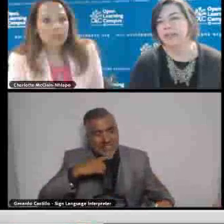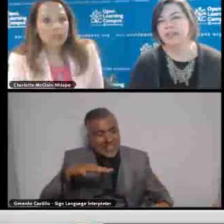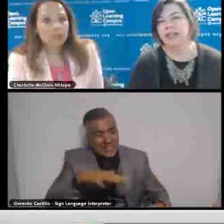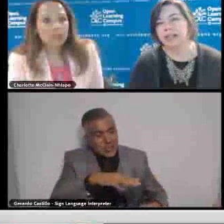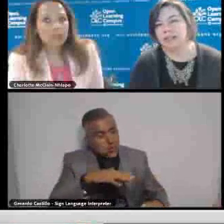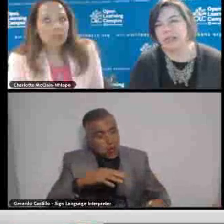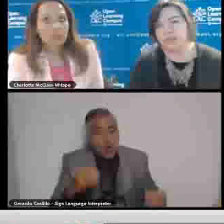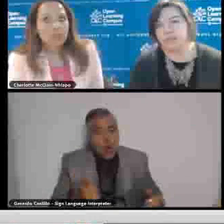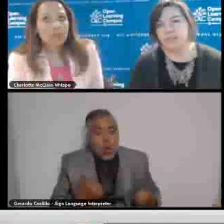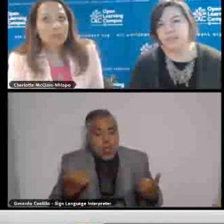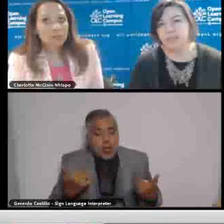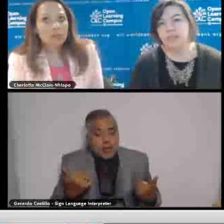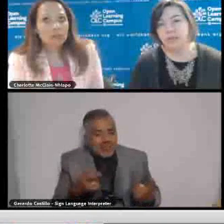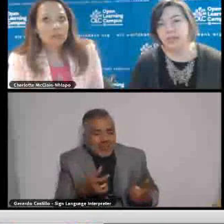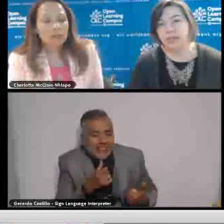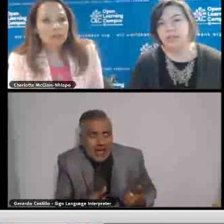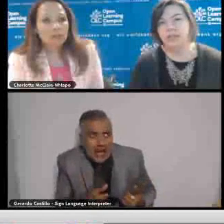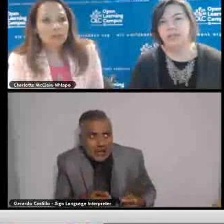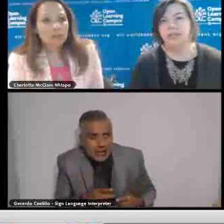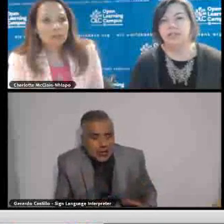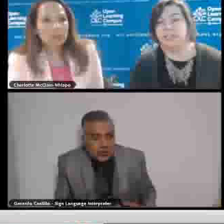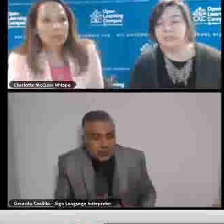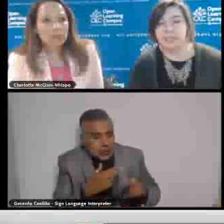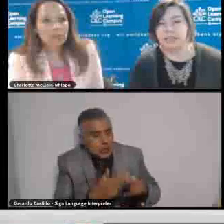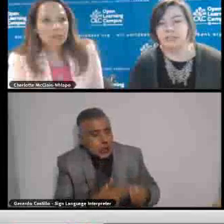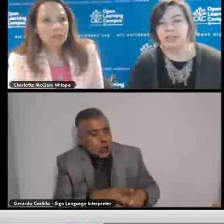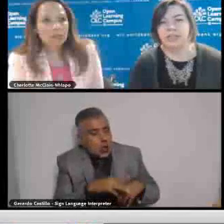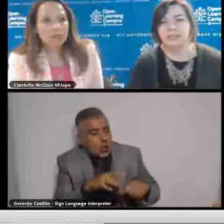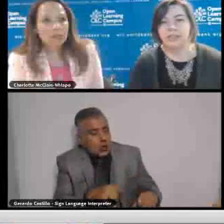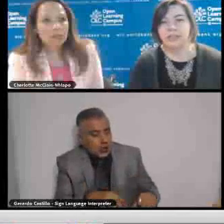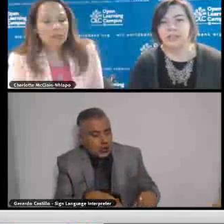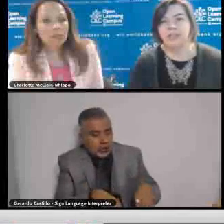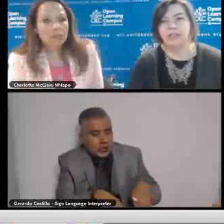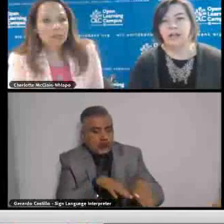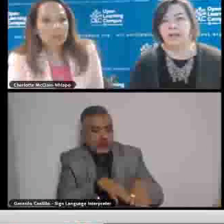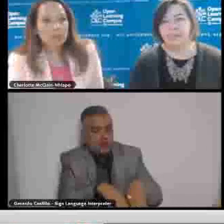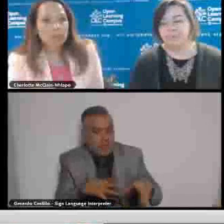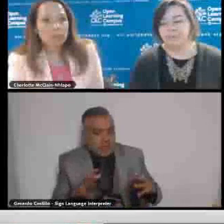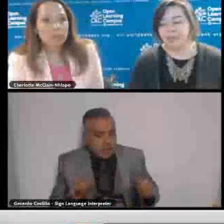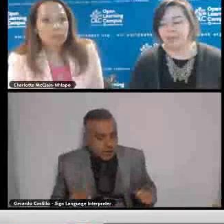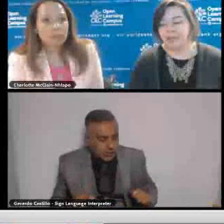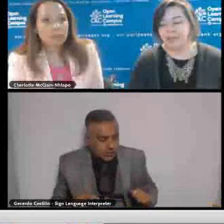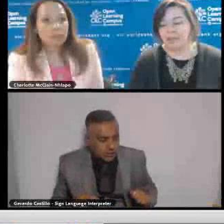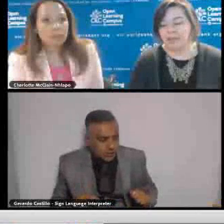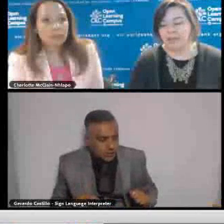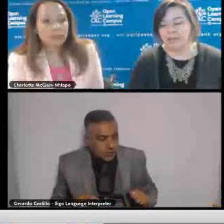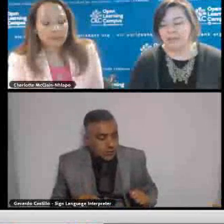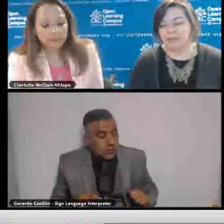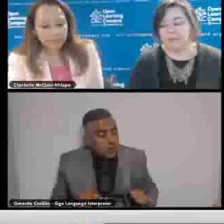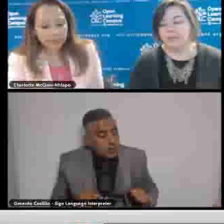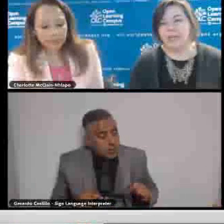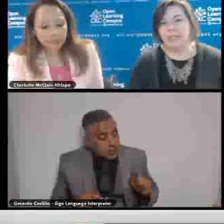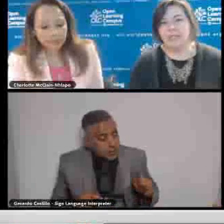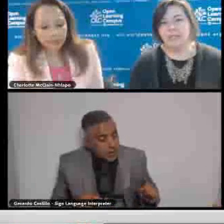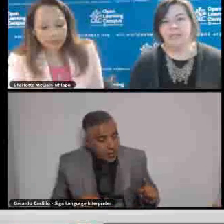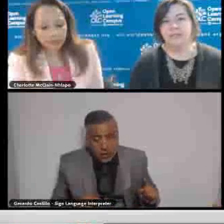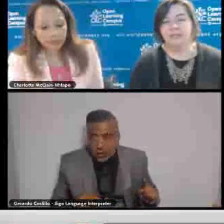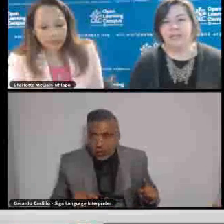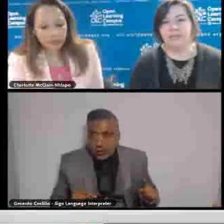a disaster. It's just an earthquake. It's just some seismic activity. In the Gujarat earthquake